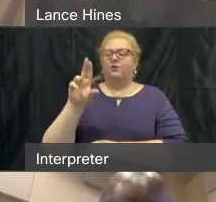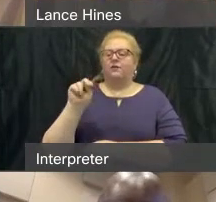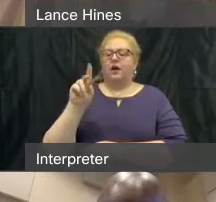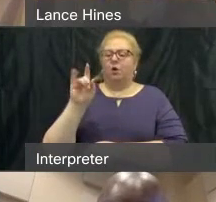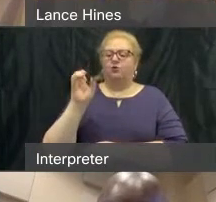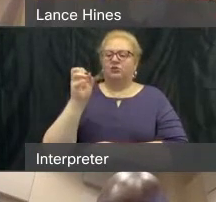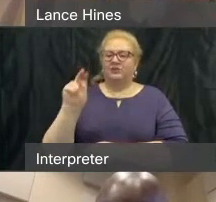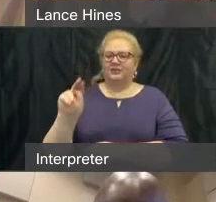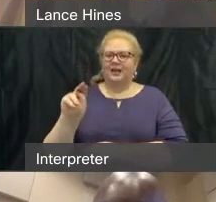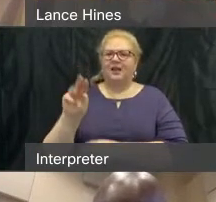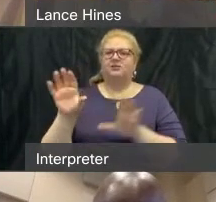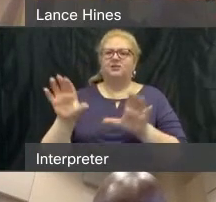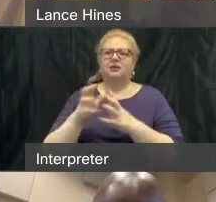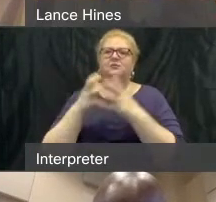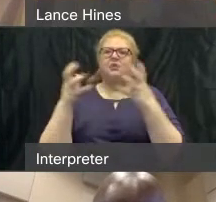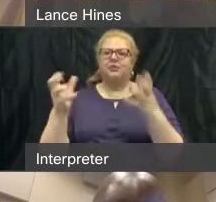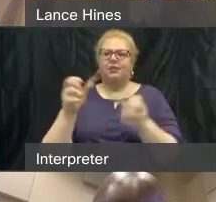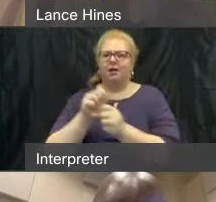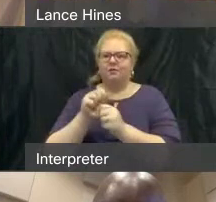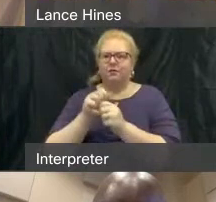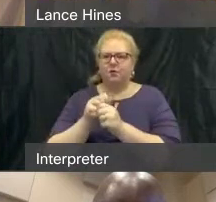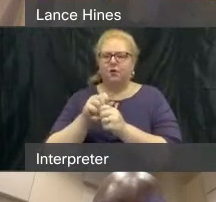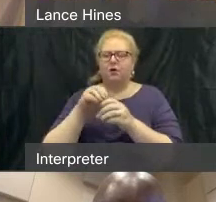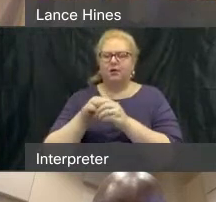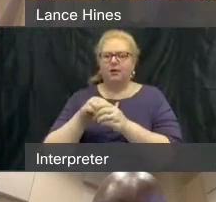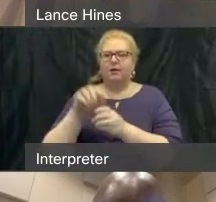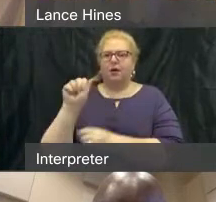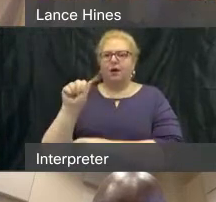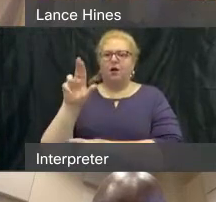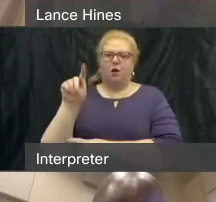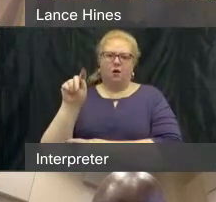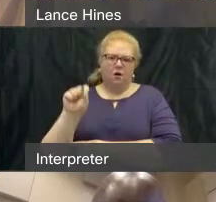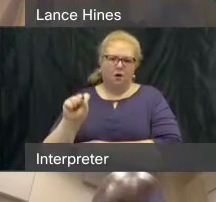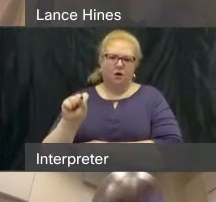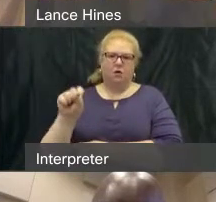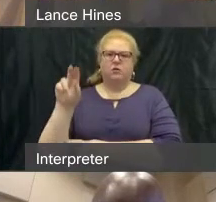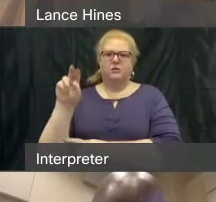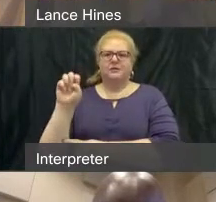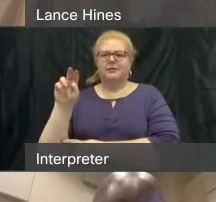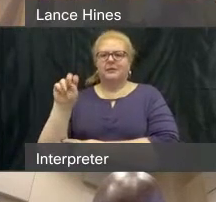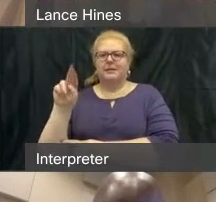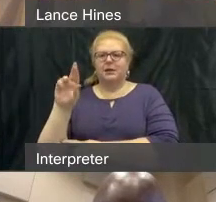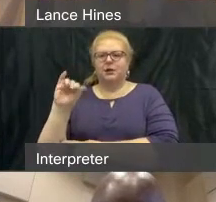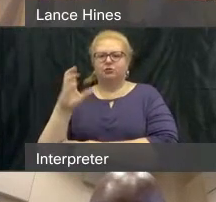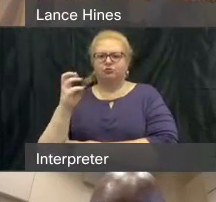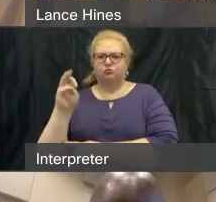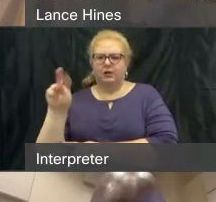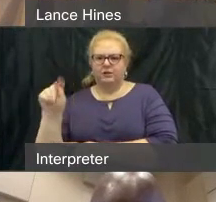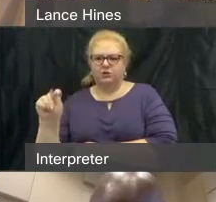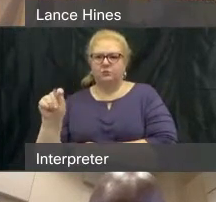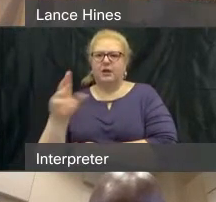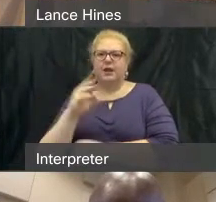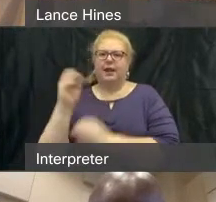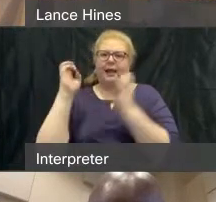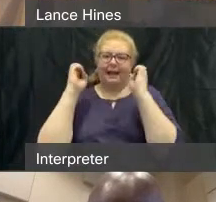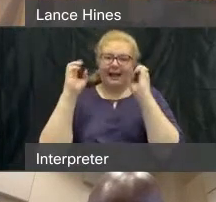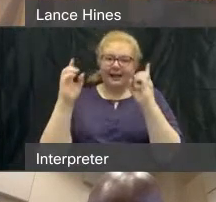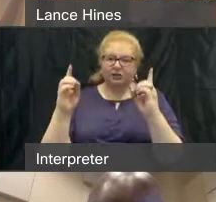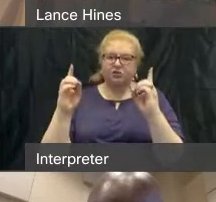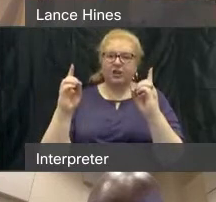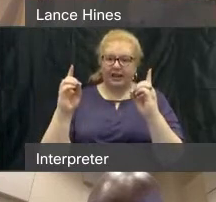work in the area of arts enrichment and a lot of work in the area of education,